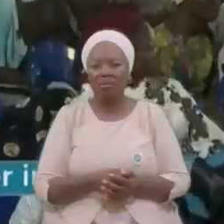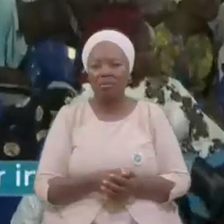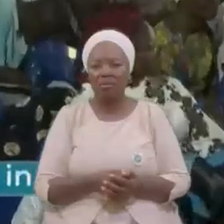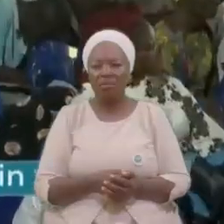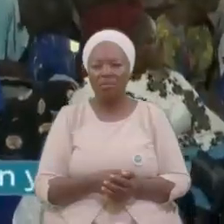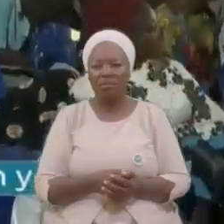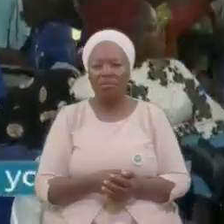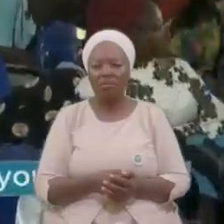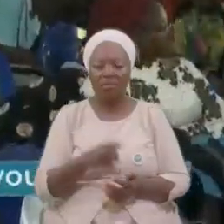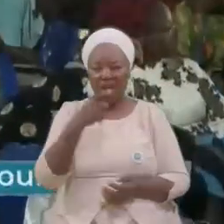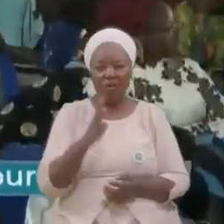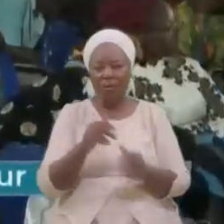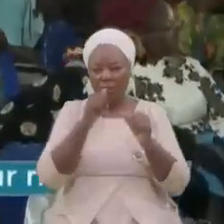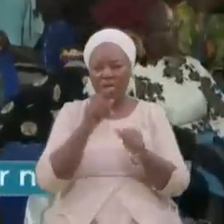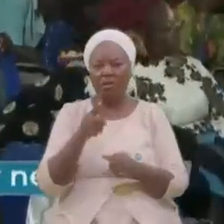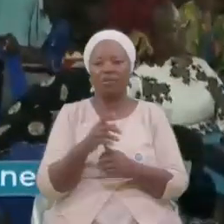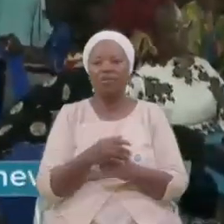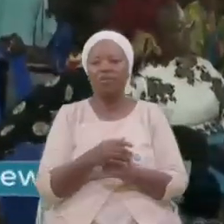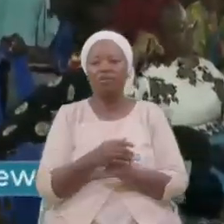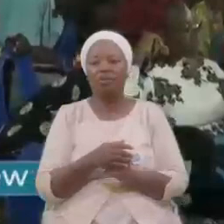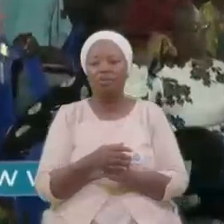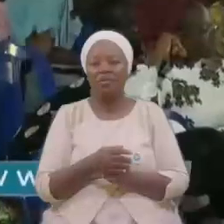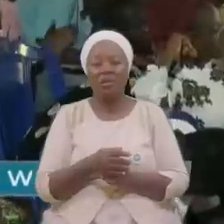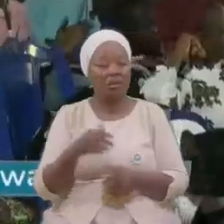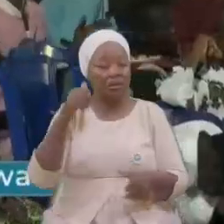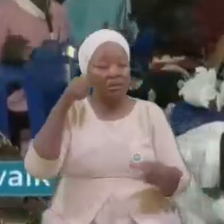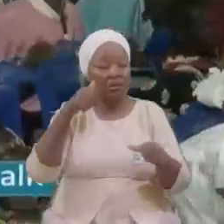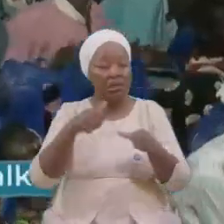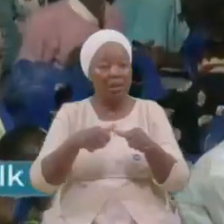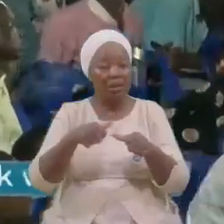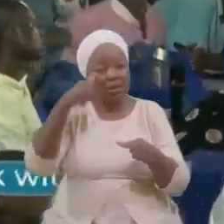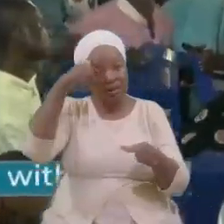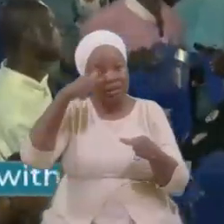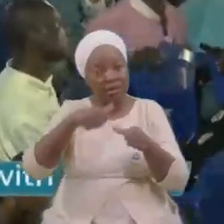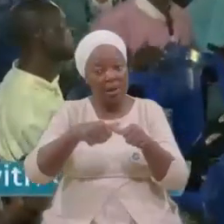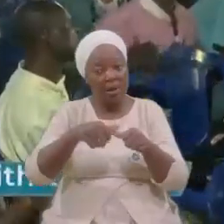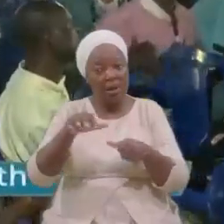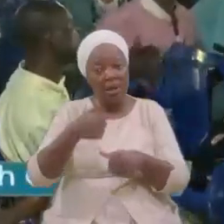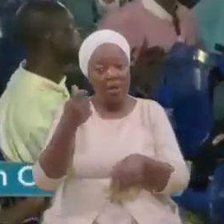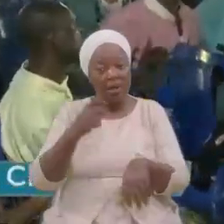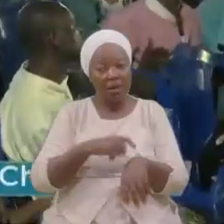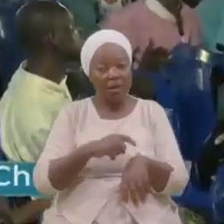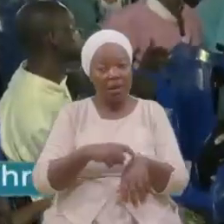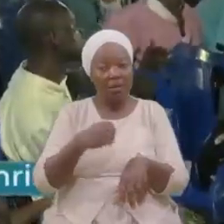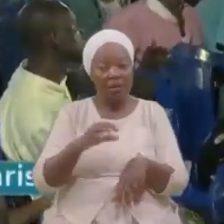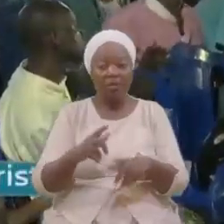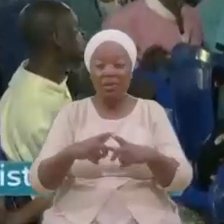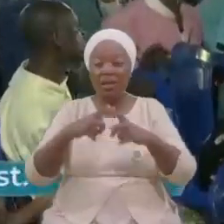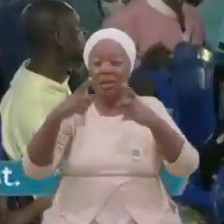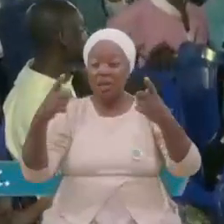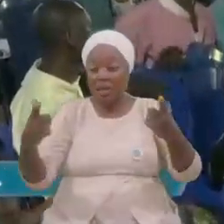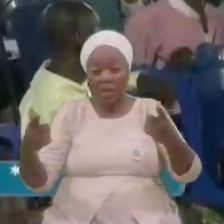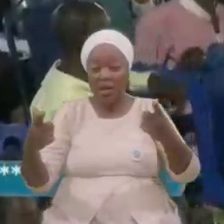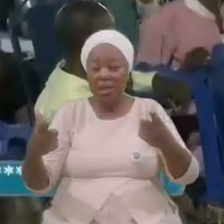God bless you. God bless you. Remember, another time of great explosion of